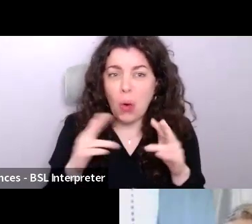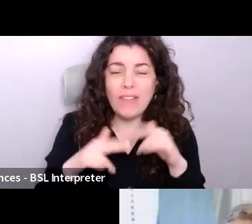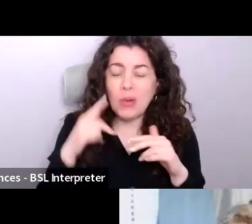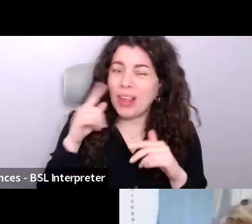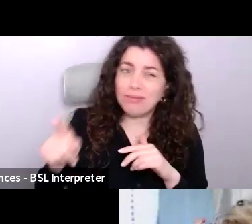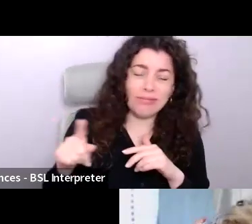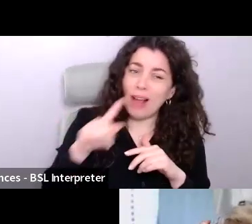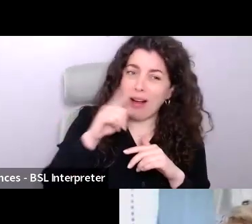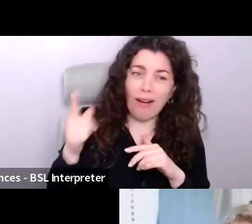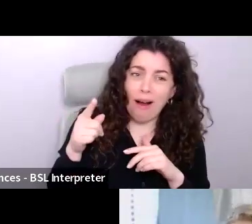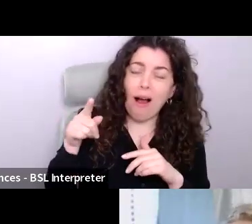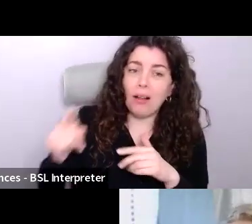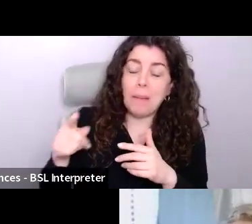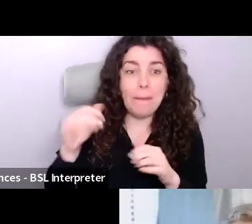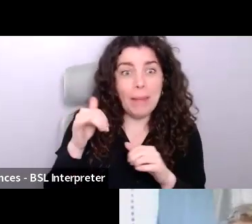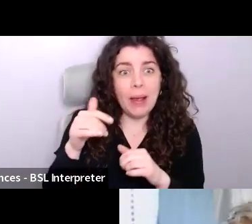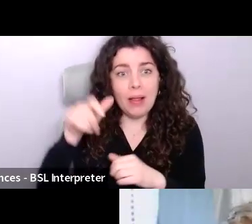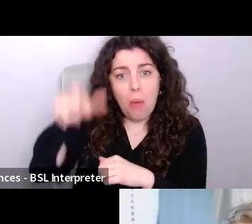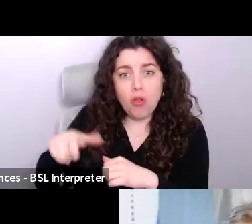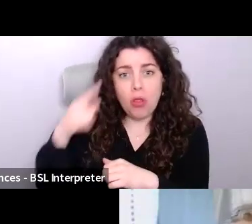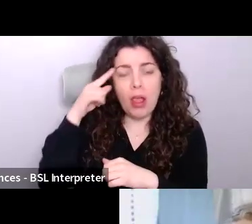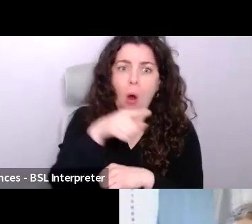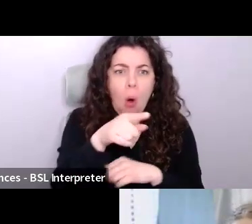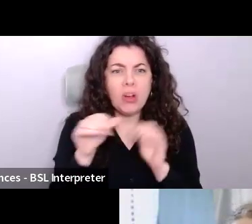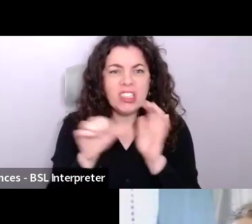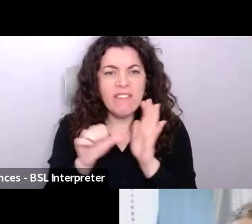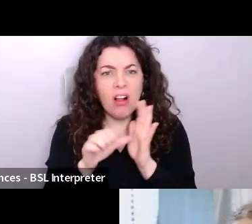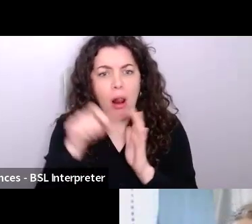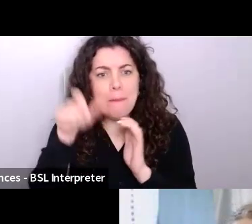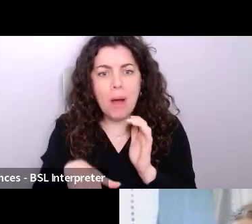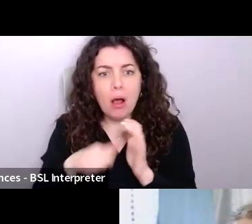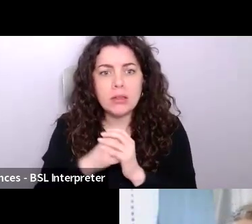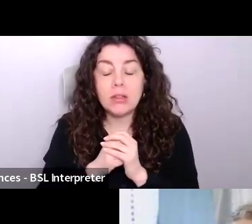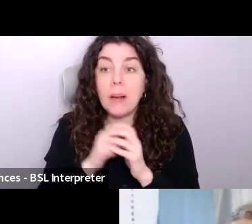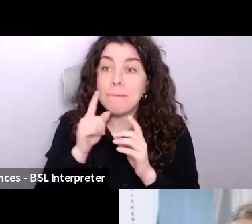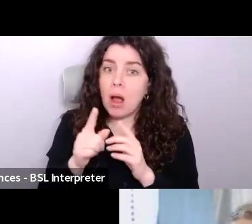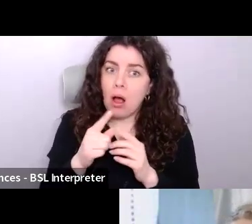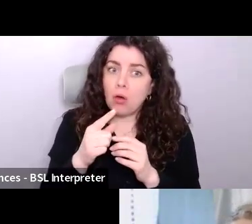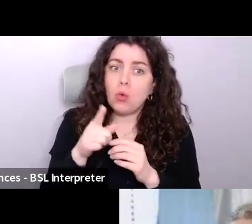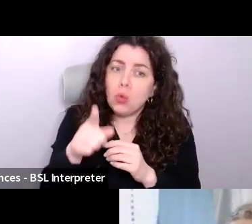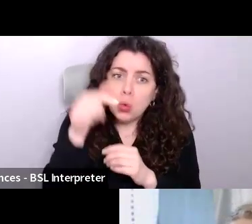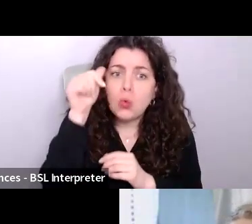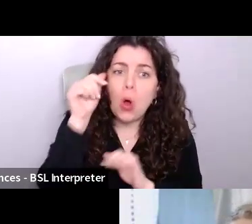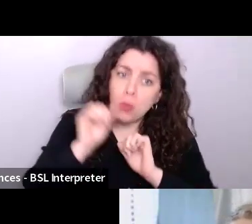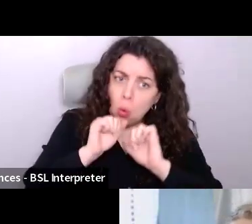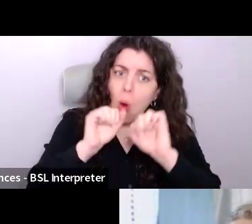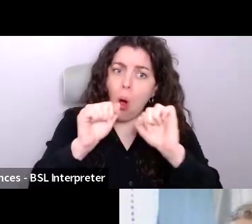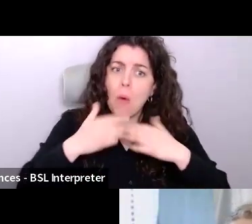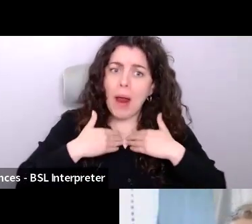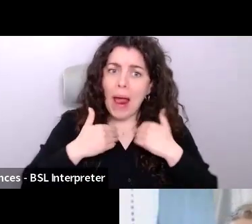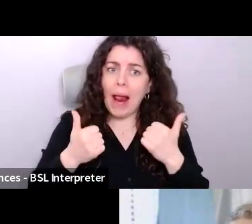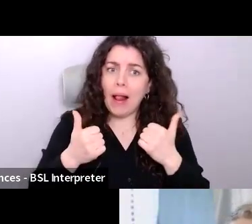really important to remember that you're the expert in your own health condition or